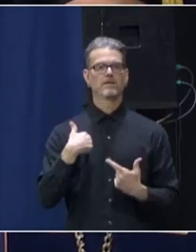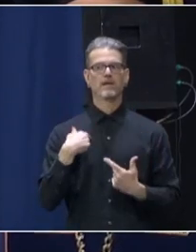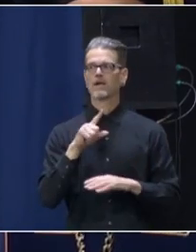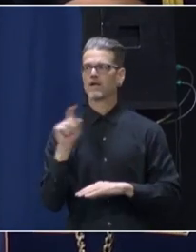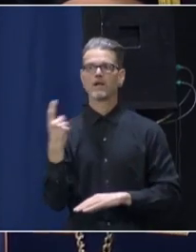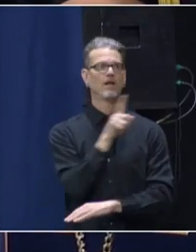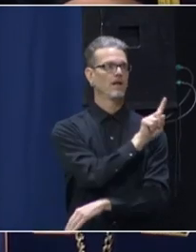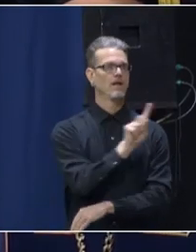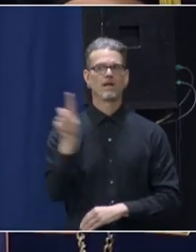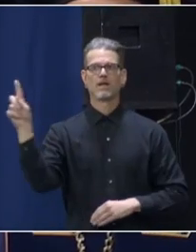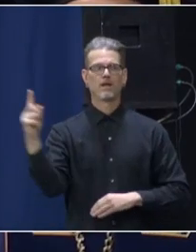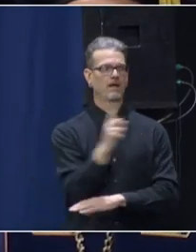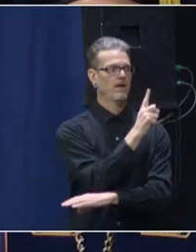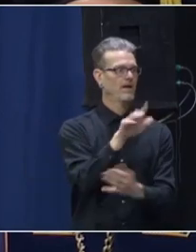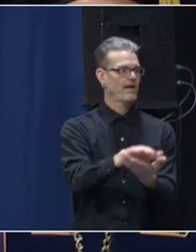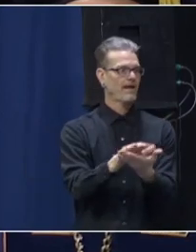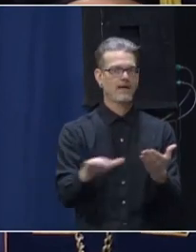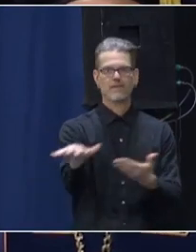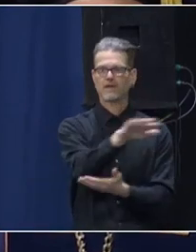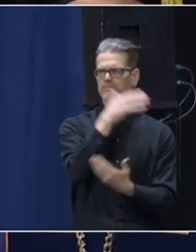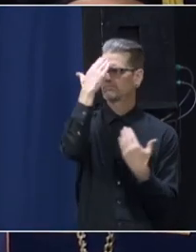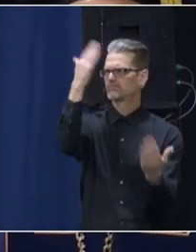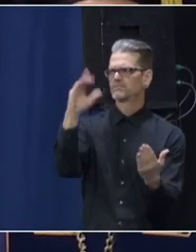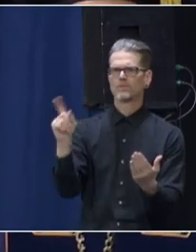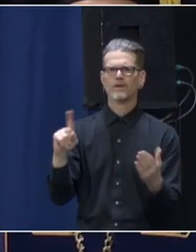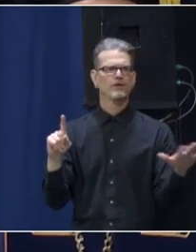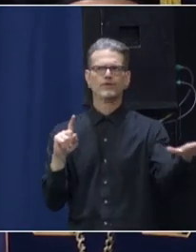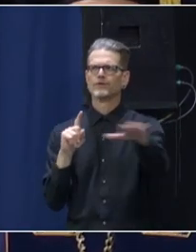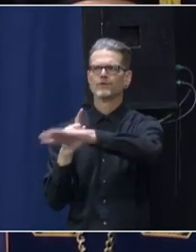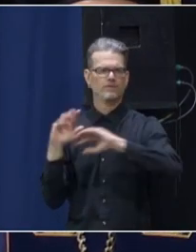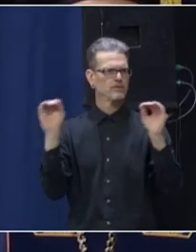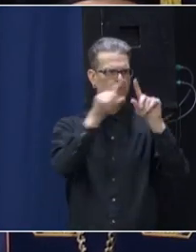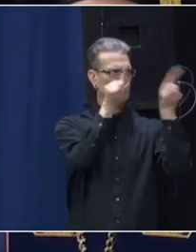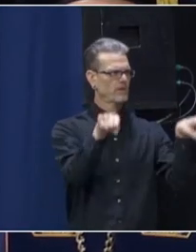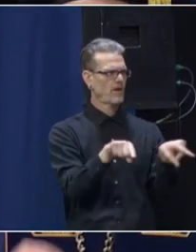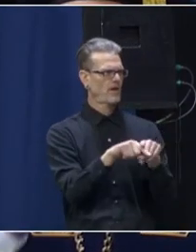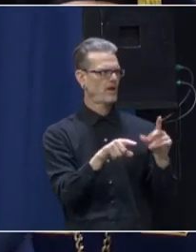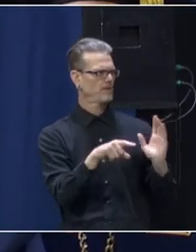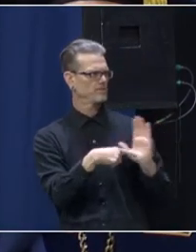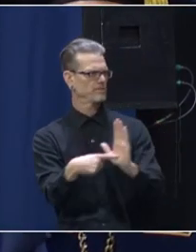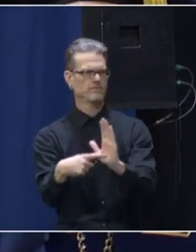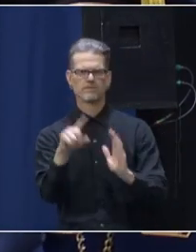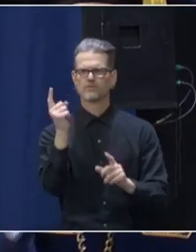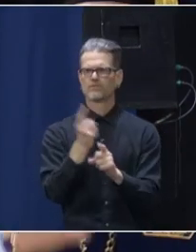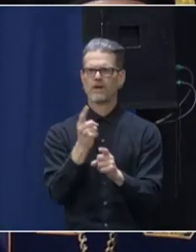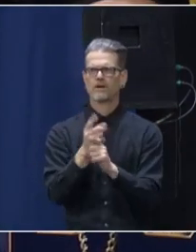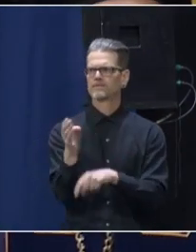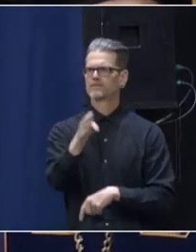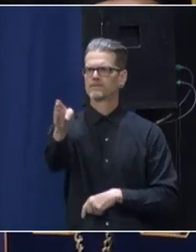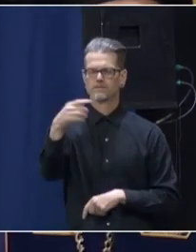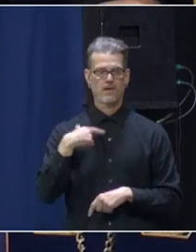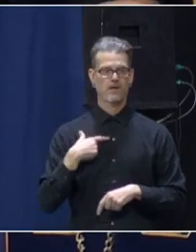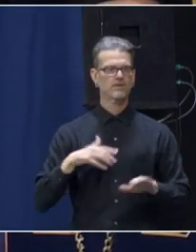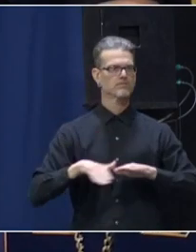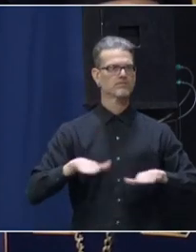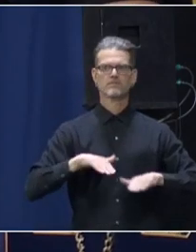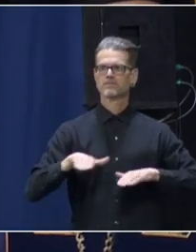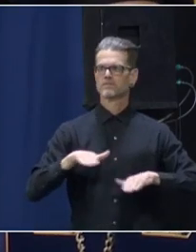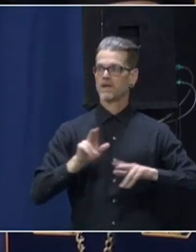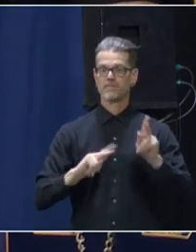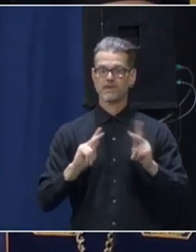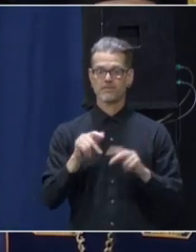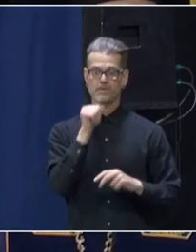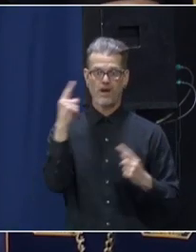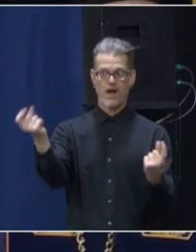around campus, not a single clue as to where I was and not a sign to point me in the right direction, just walking fast so that no one would ask me if I was